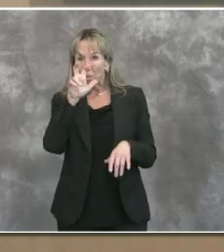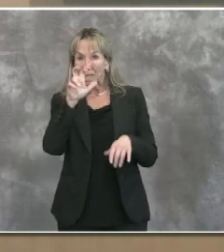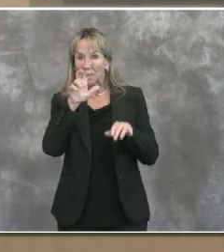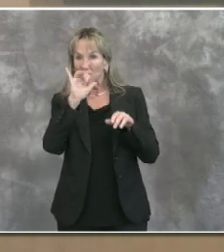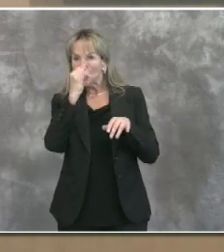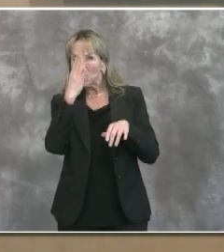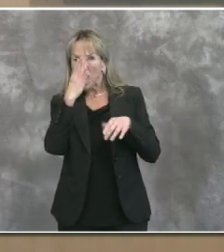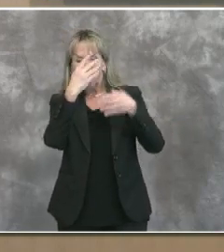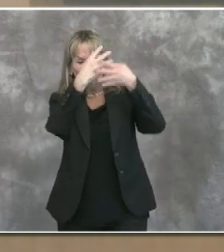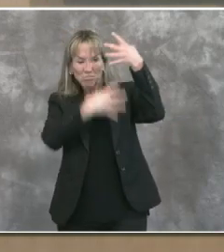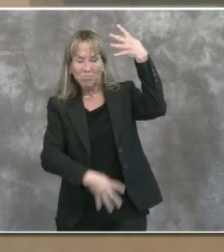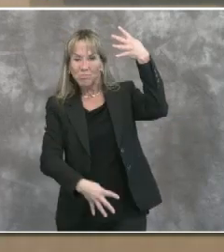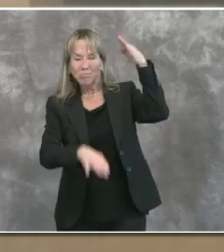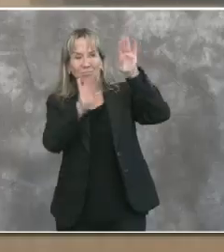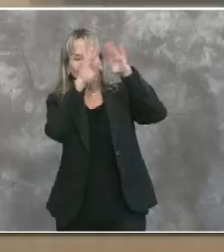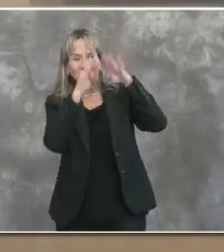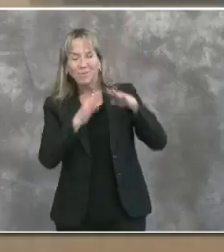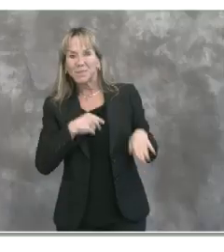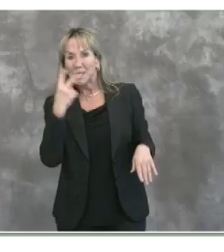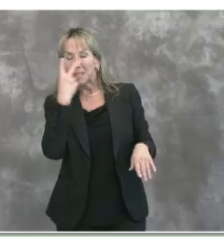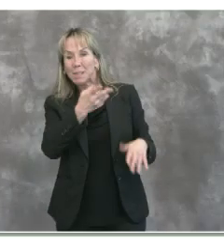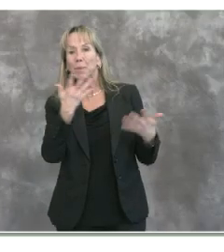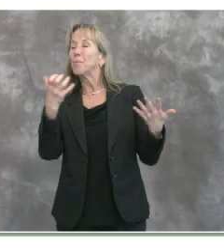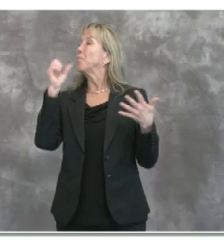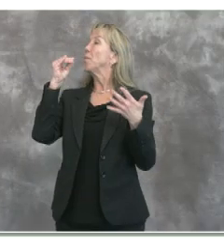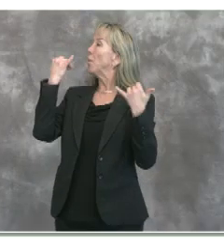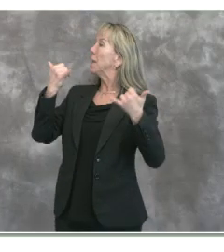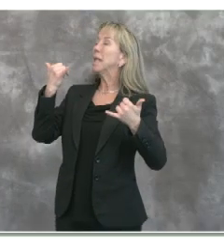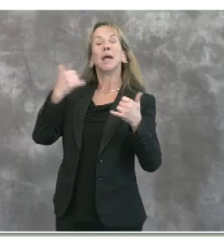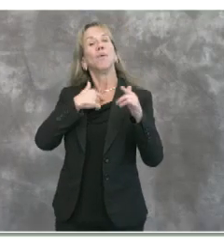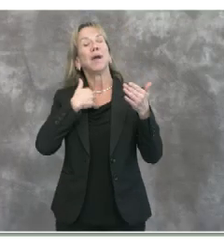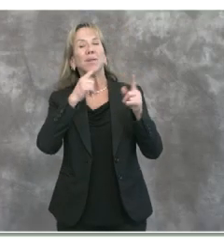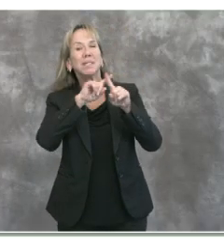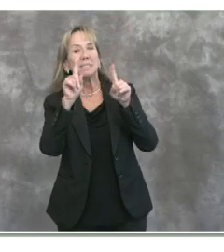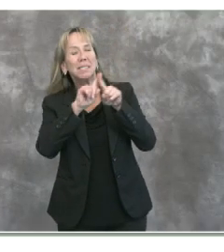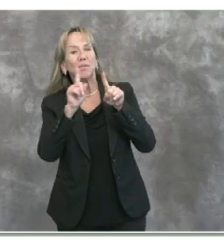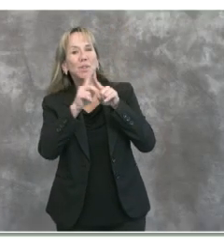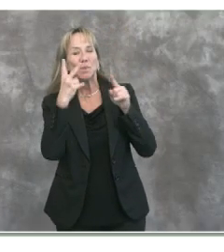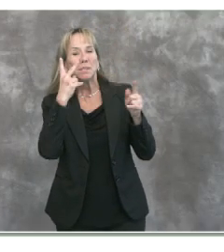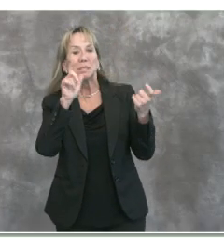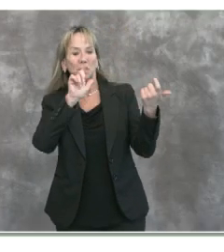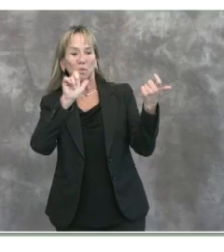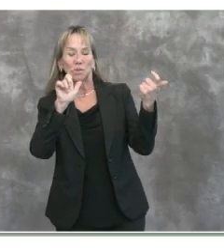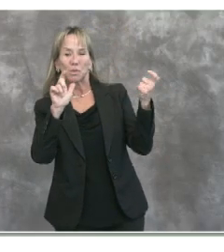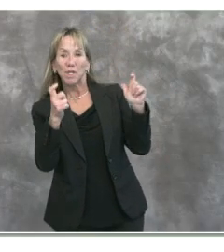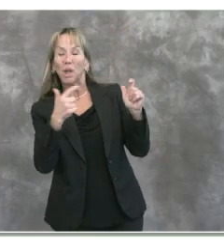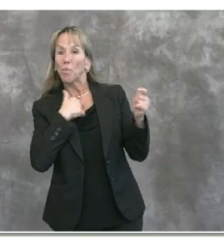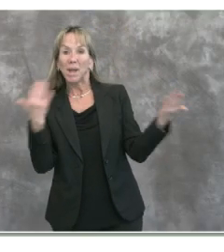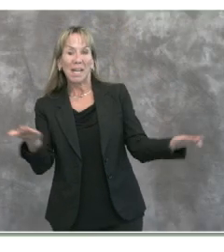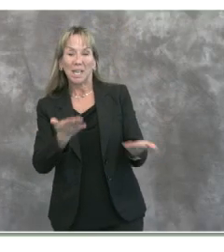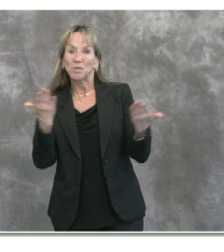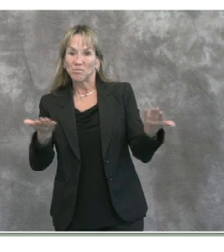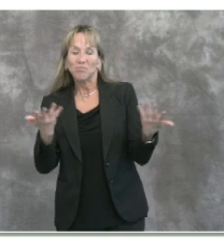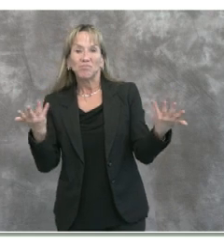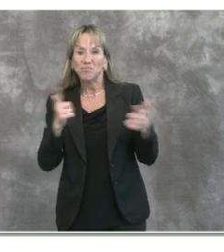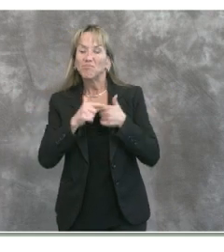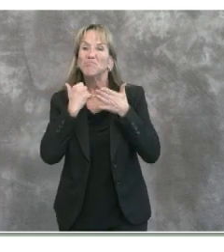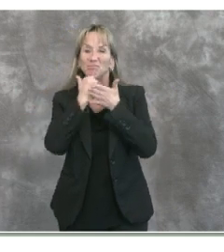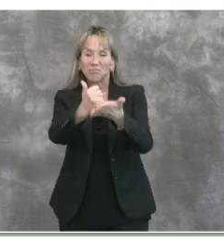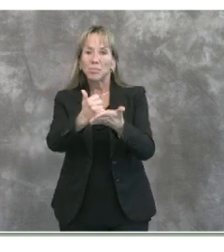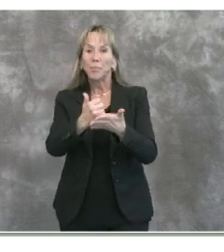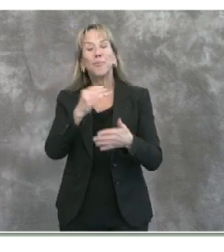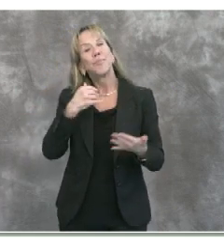now, many more to come as this economy shifts and changes through this whole process. But we're here for you. And I also want to just